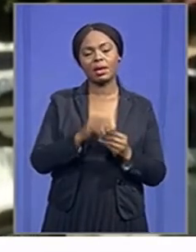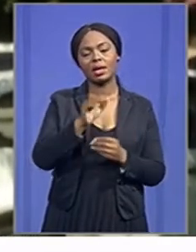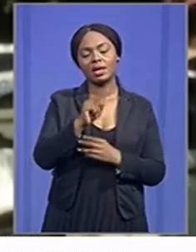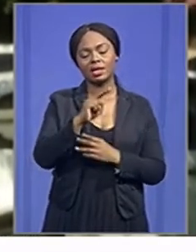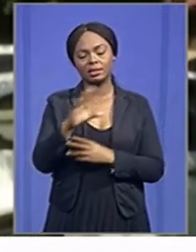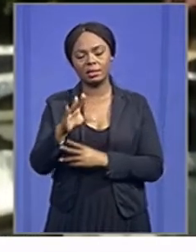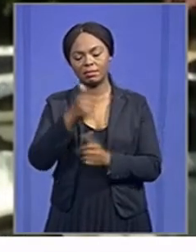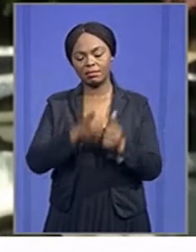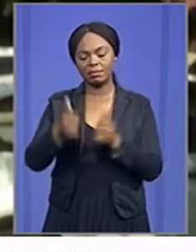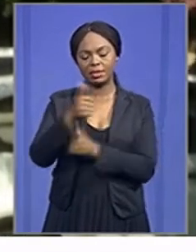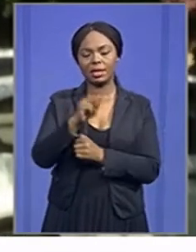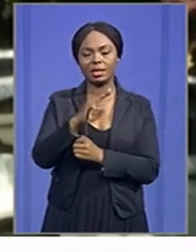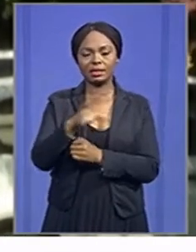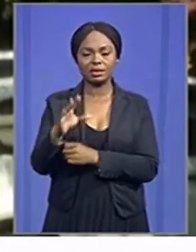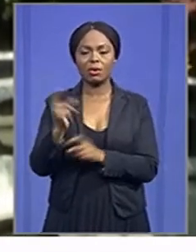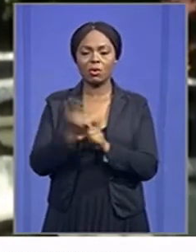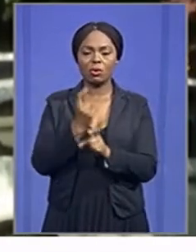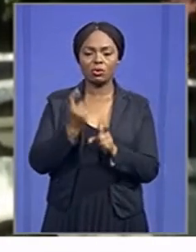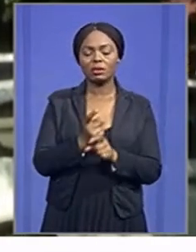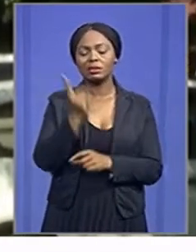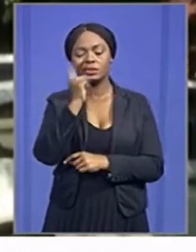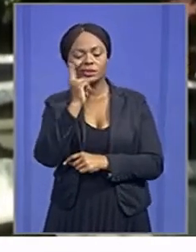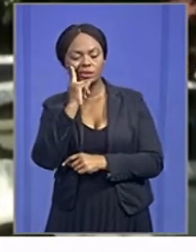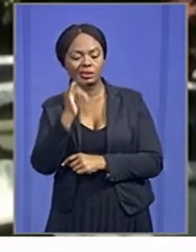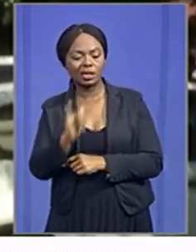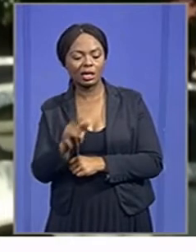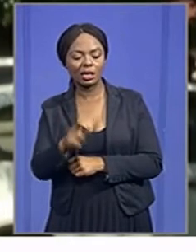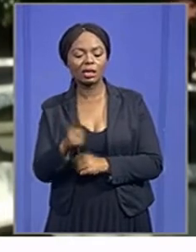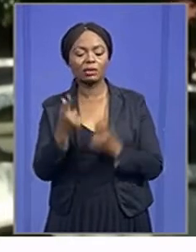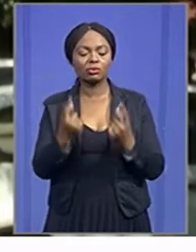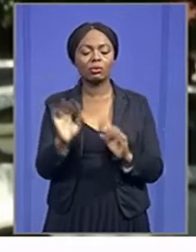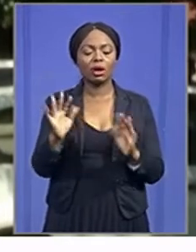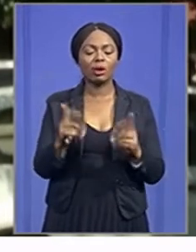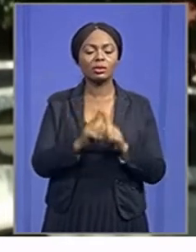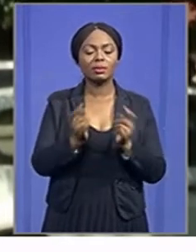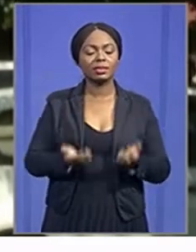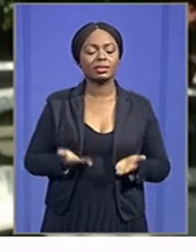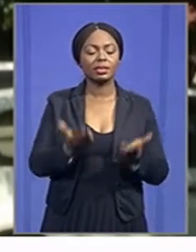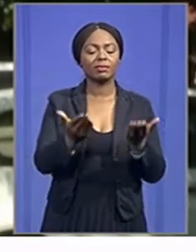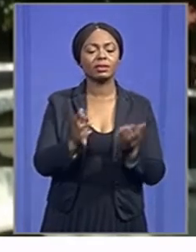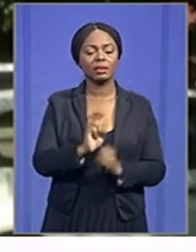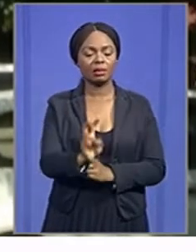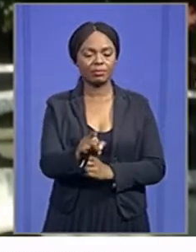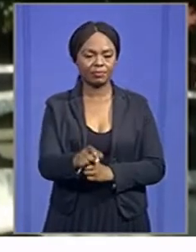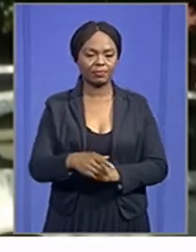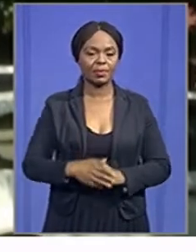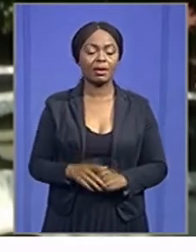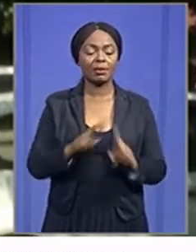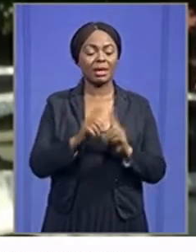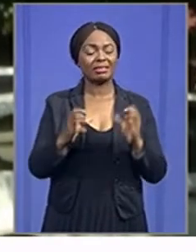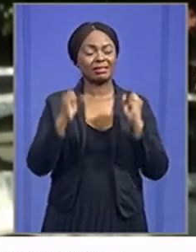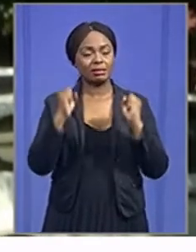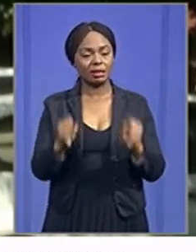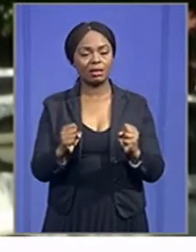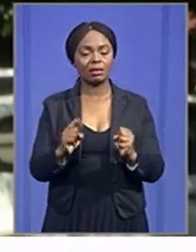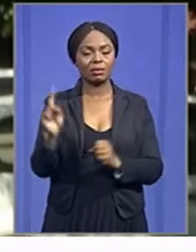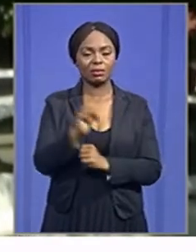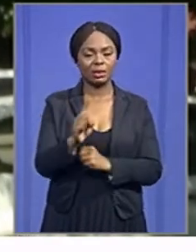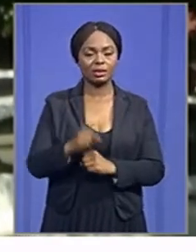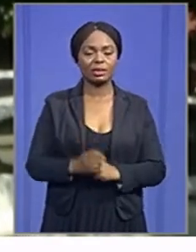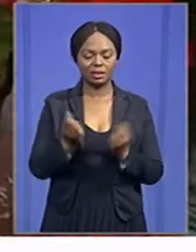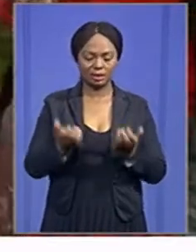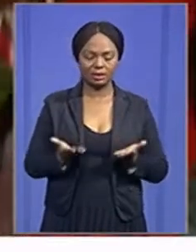we doing, or how are we giving our people service delivery. But one of her greatest strengths is humble servant of